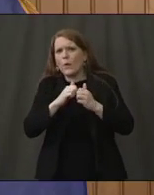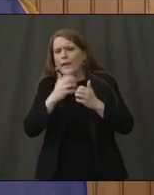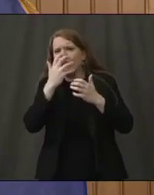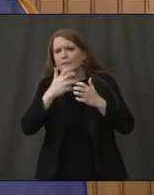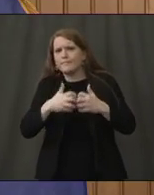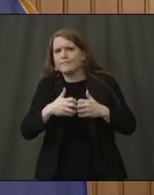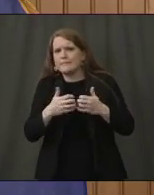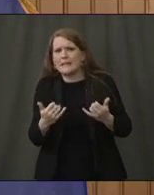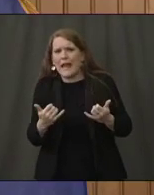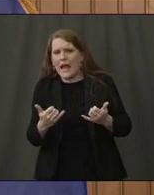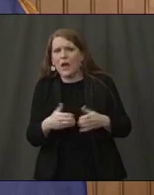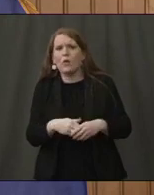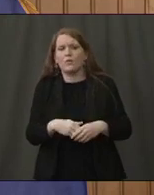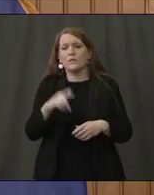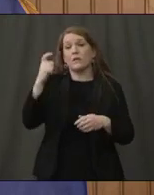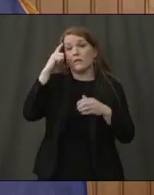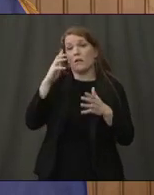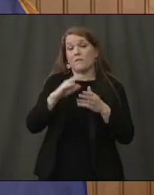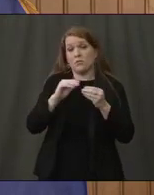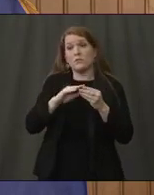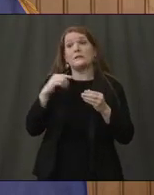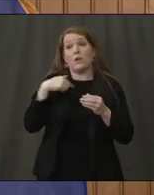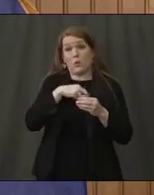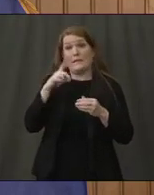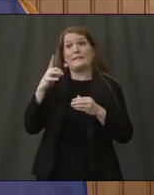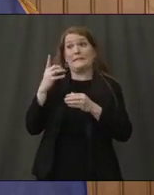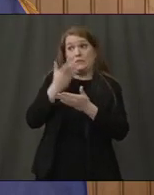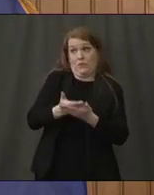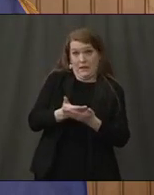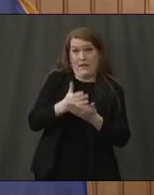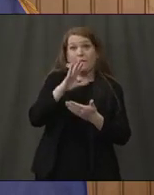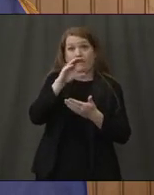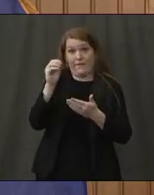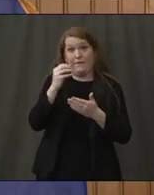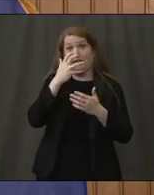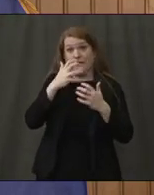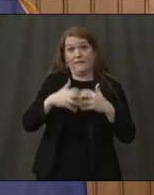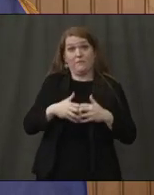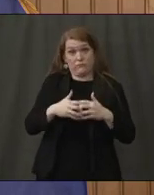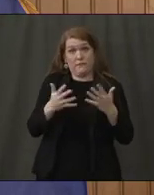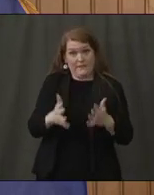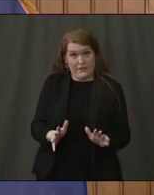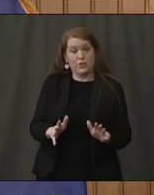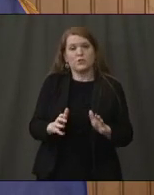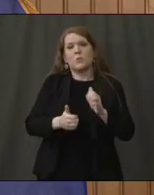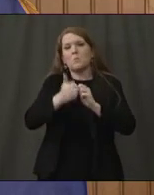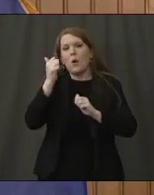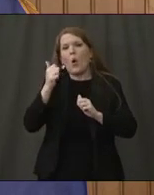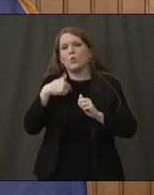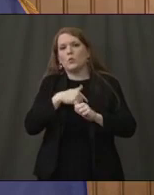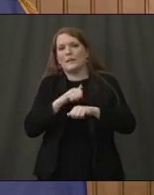ventilators have been received. And most of those were circulated downstate, where